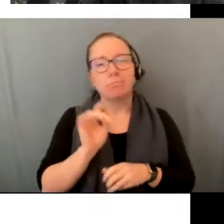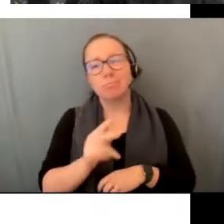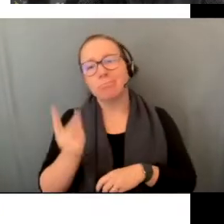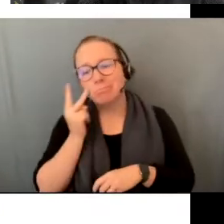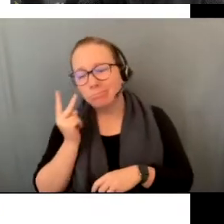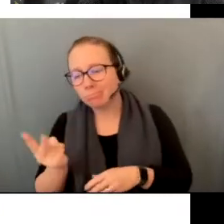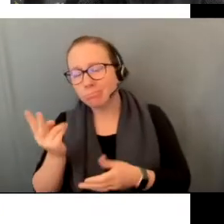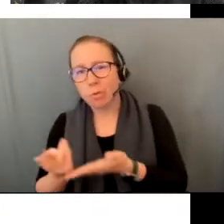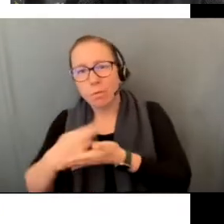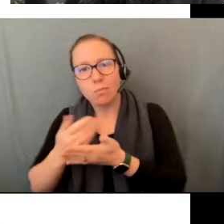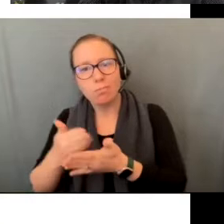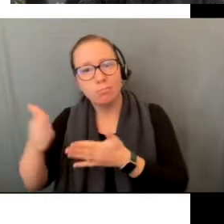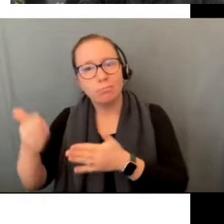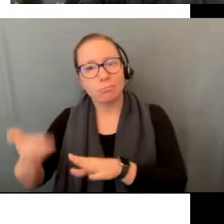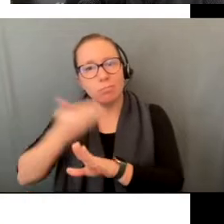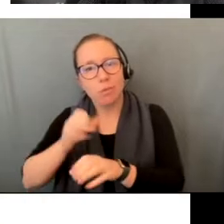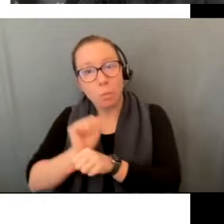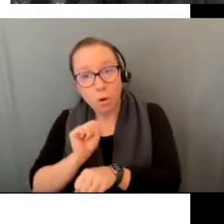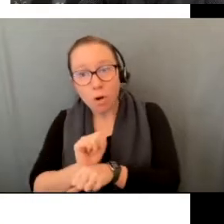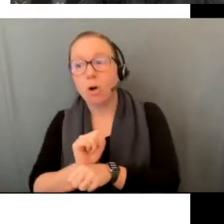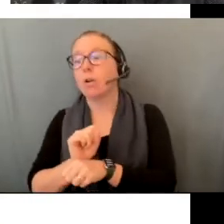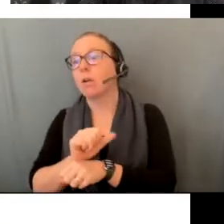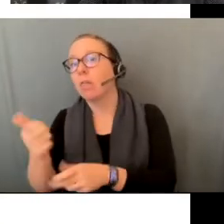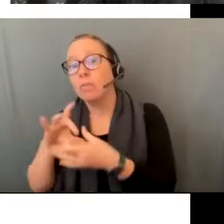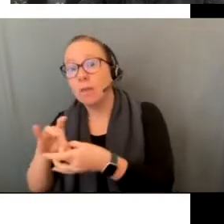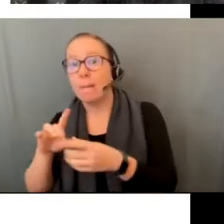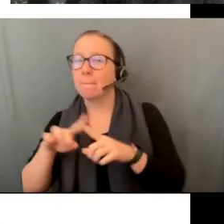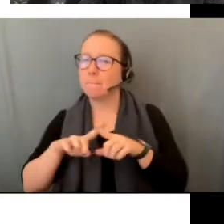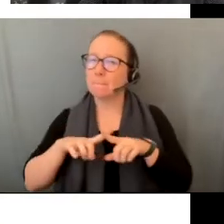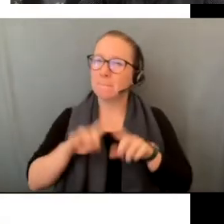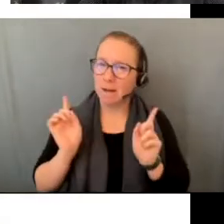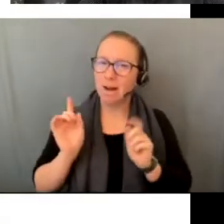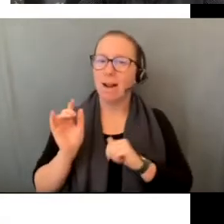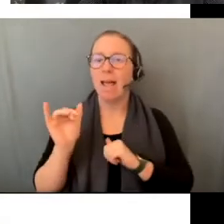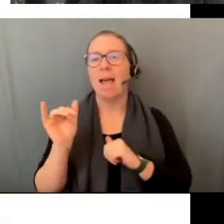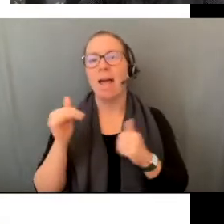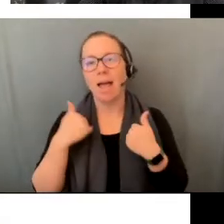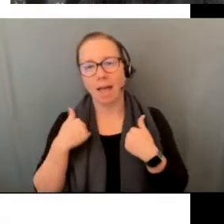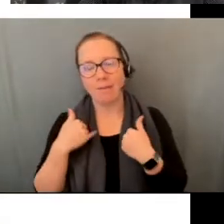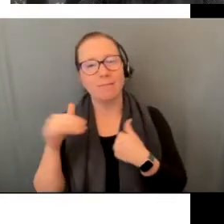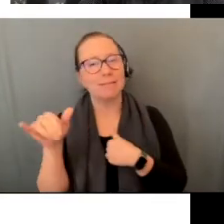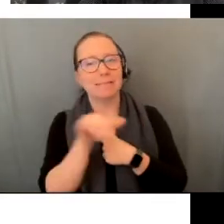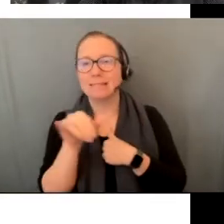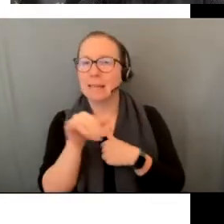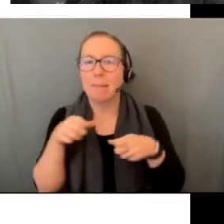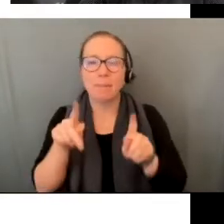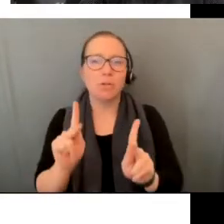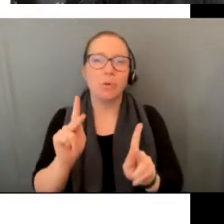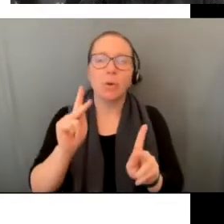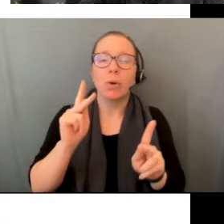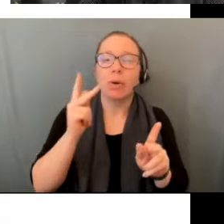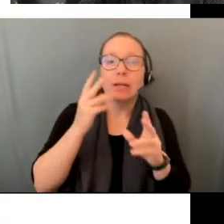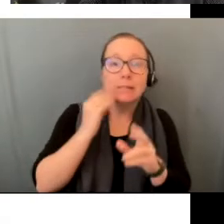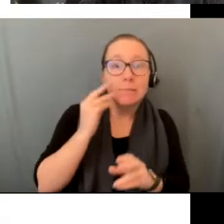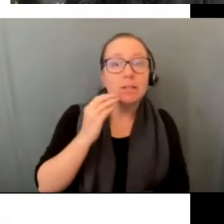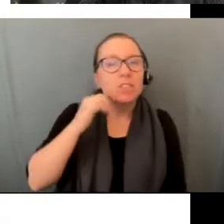continue where they left off. They also have the opportunity to re-experience shame, trauma,